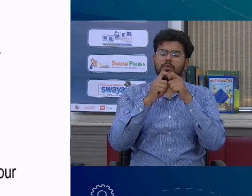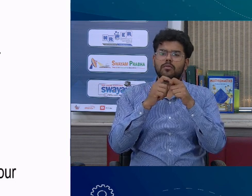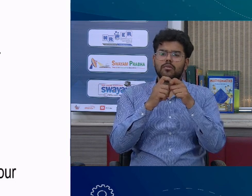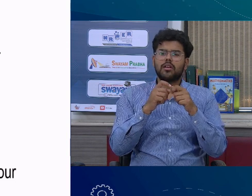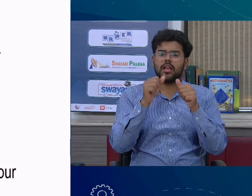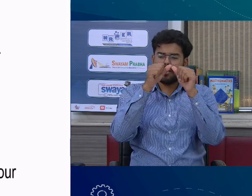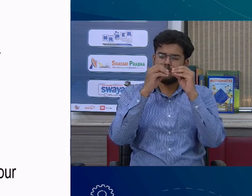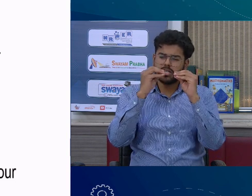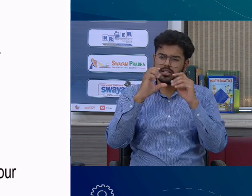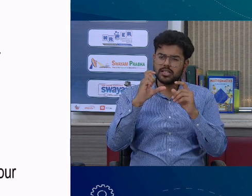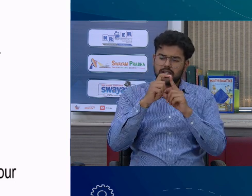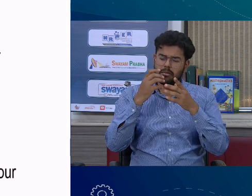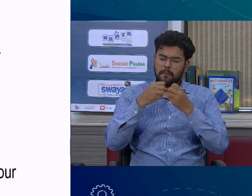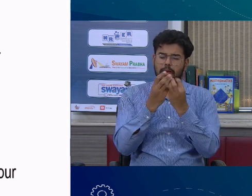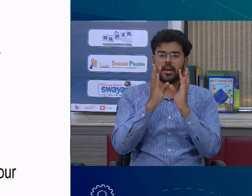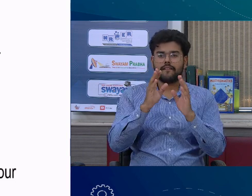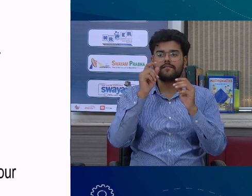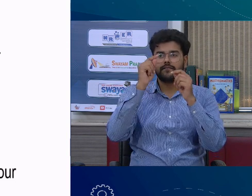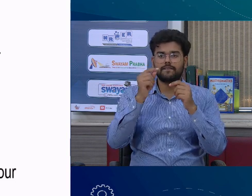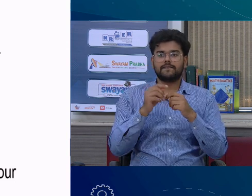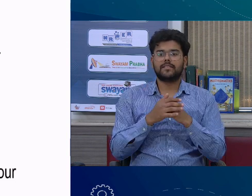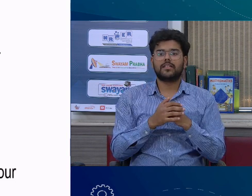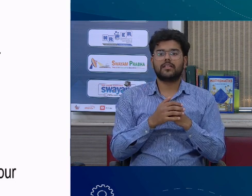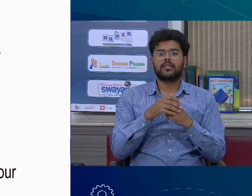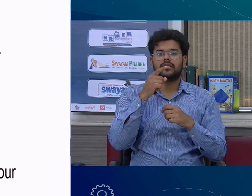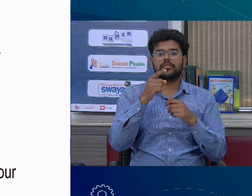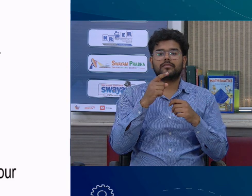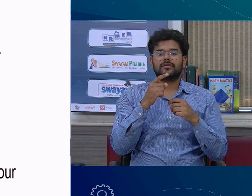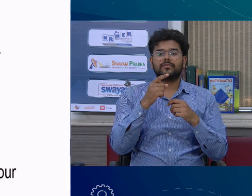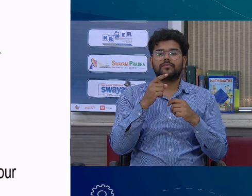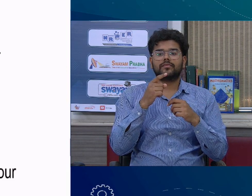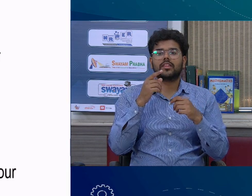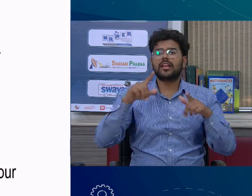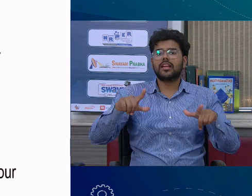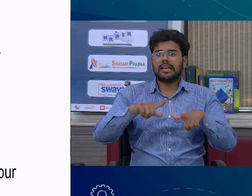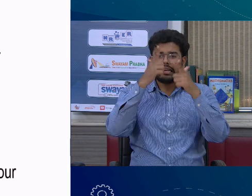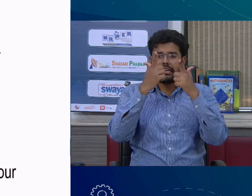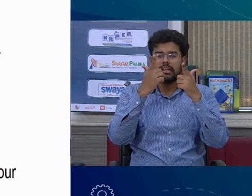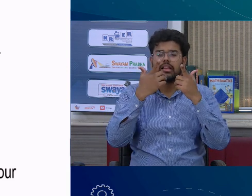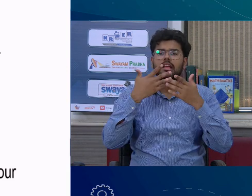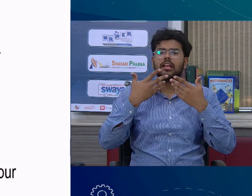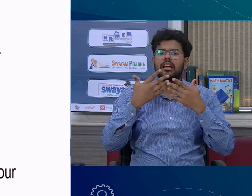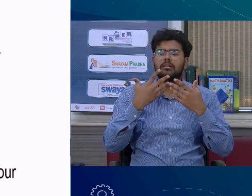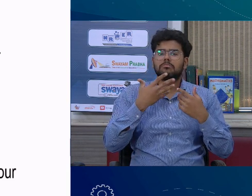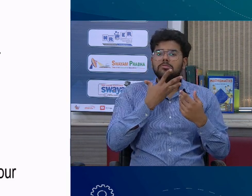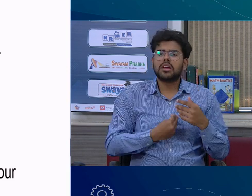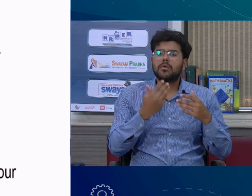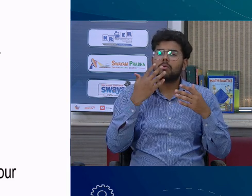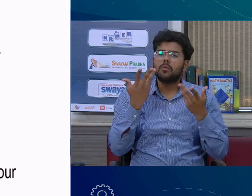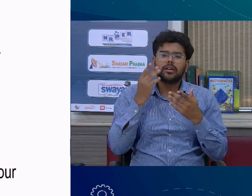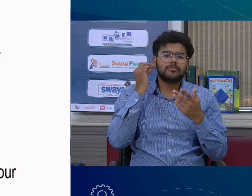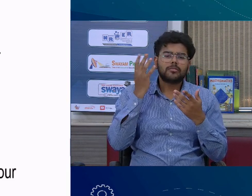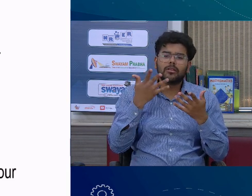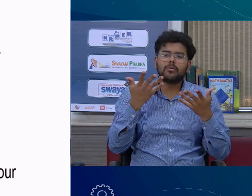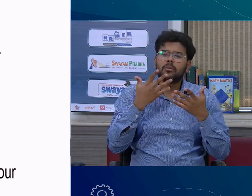read out the question. Why was the little fir tree unhappy with its gold leaves? Record